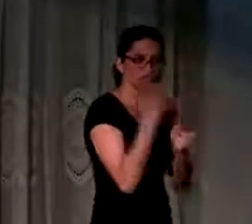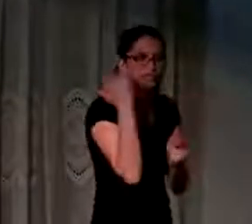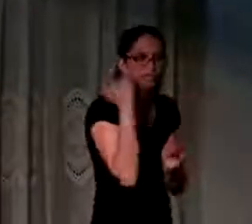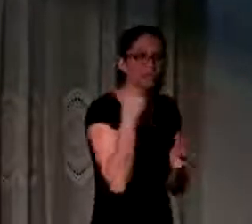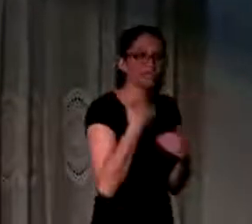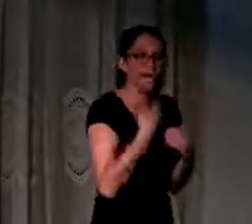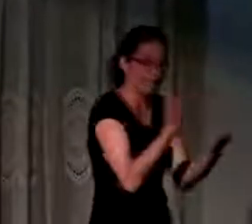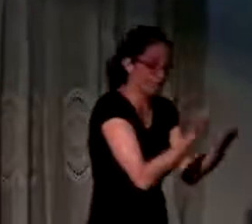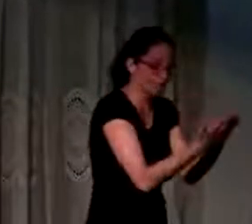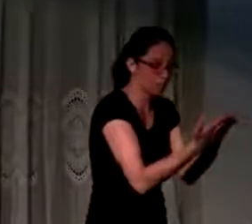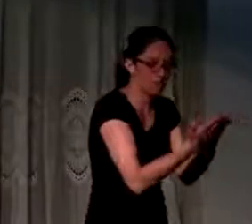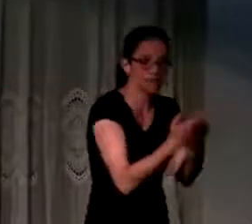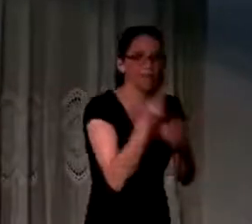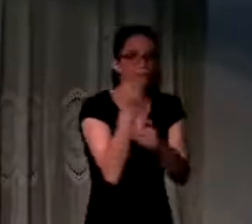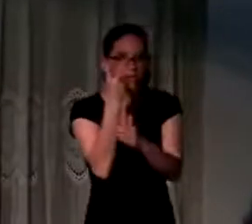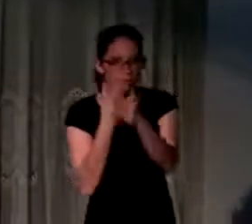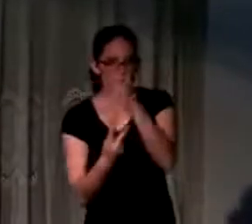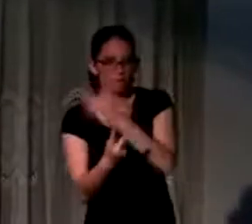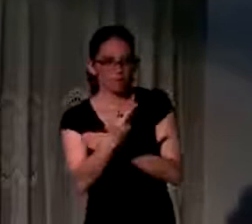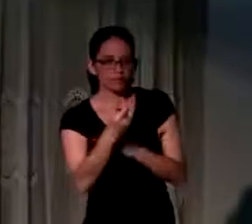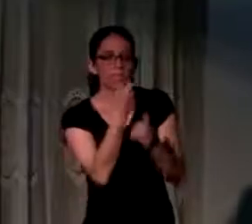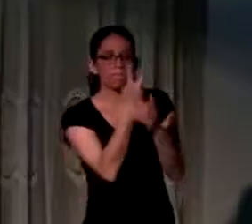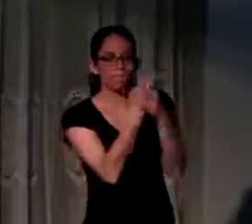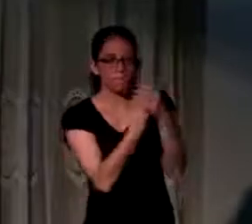the proof.